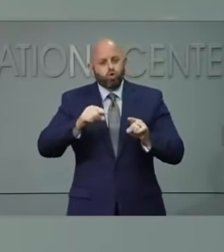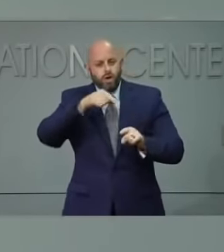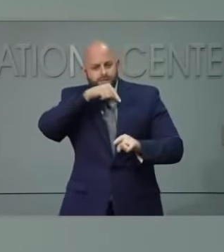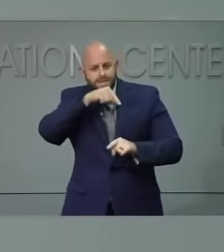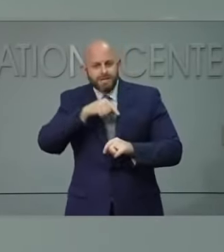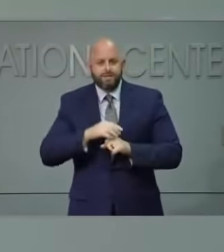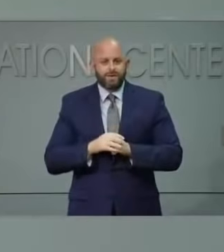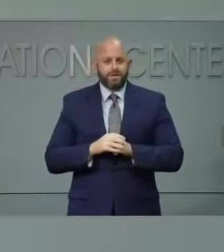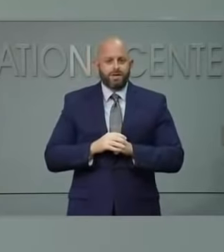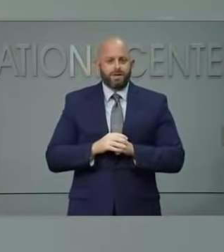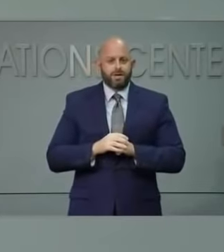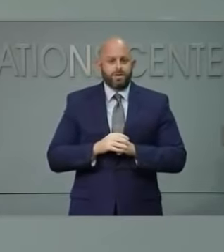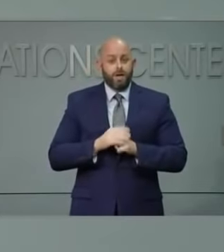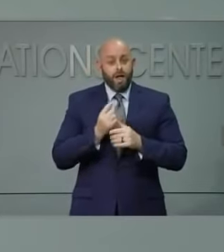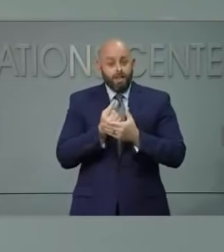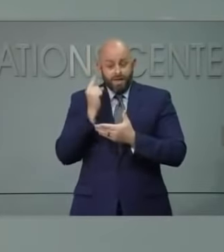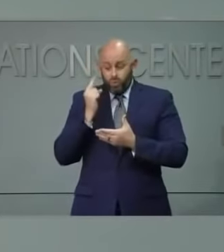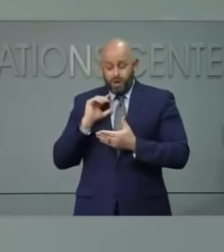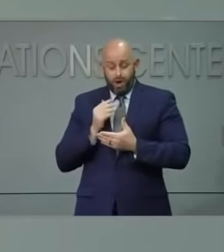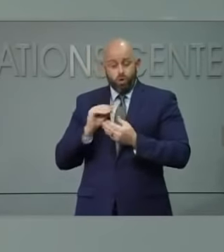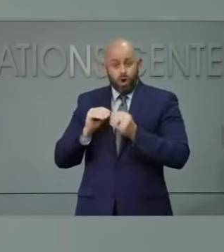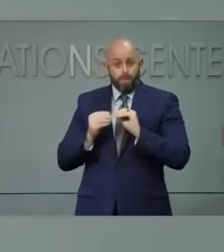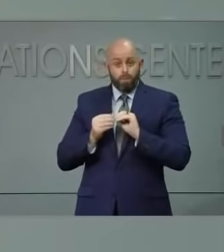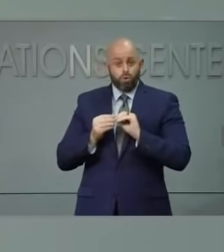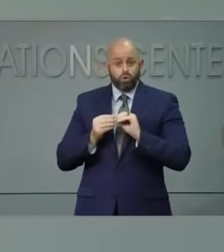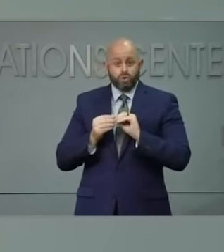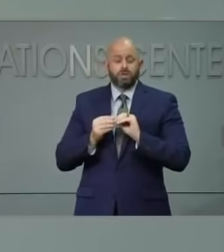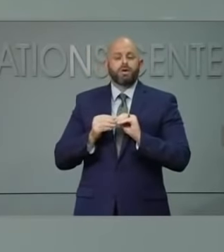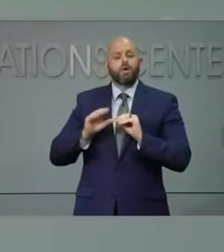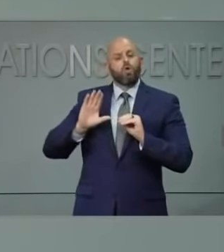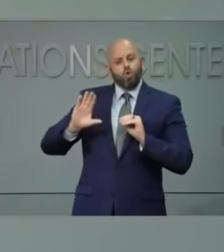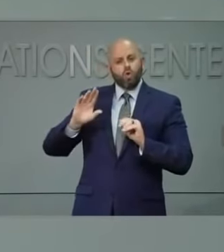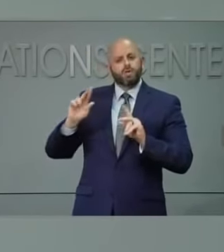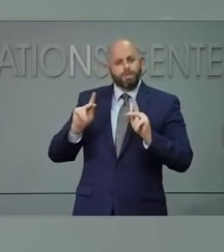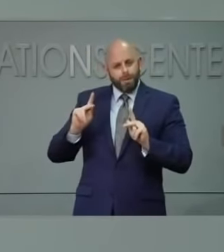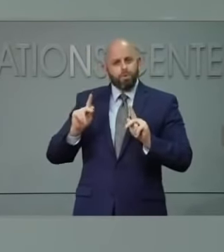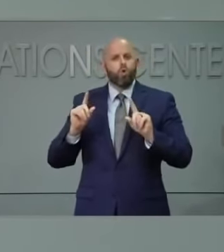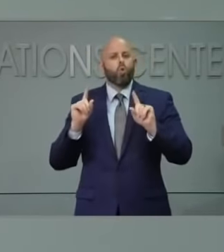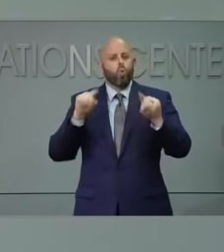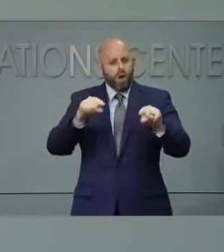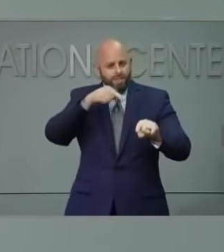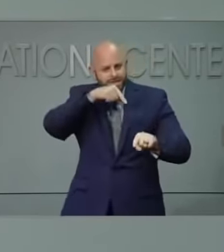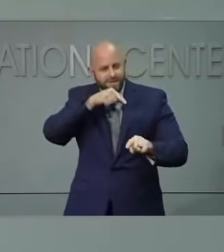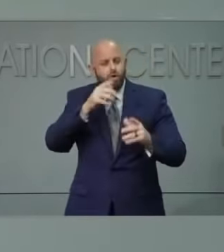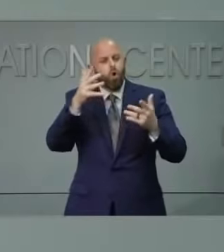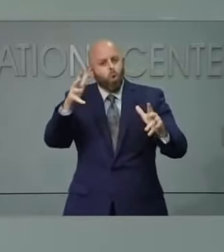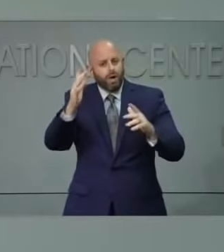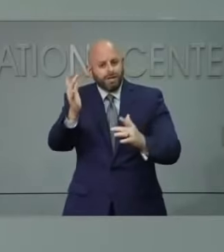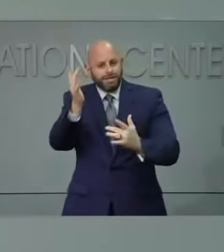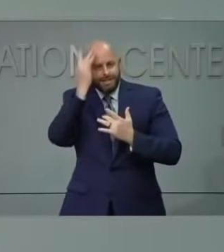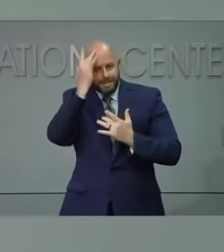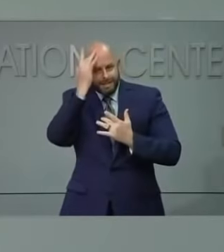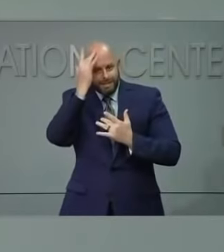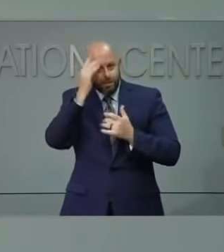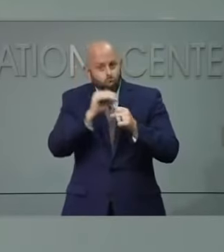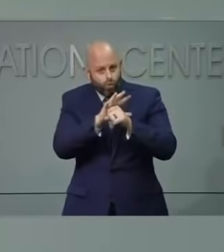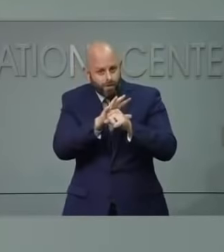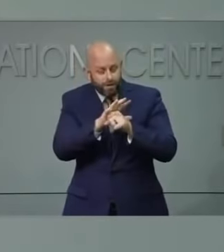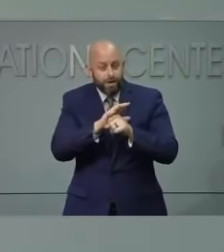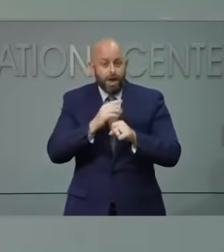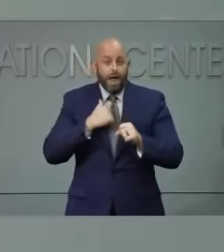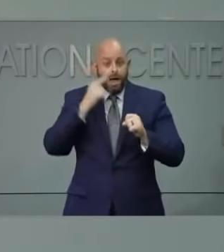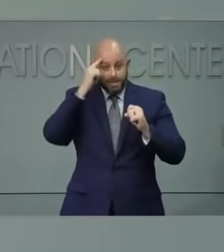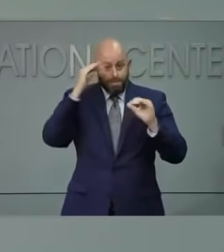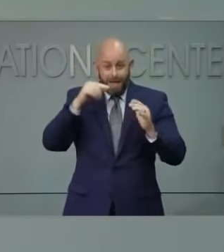in our numbers, I think, was likely those who went to Thanksgiving already sick. So what I expect to see this week is people